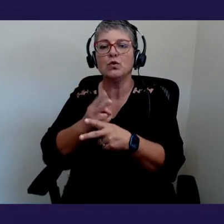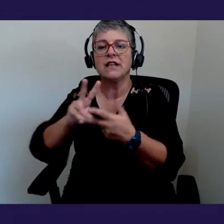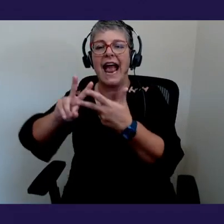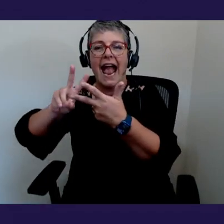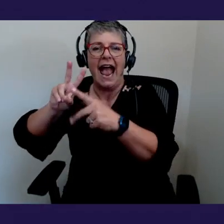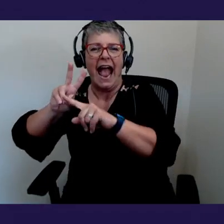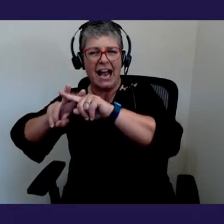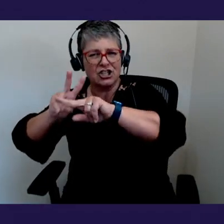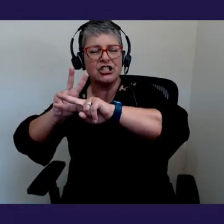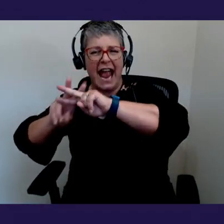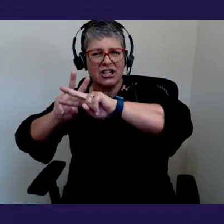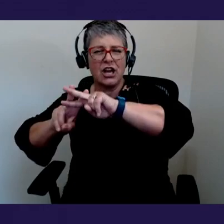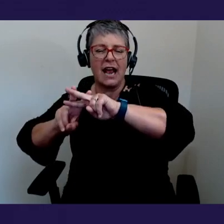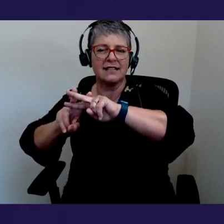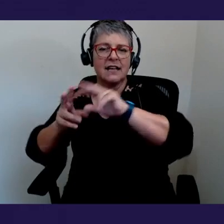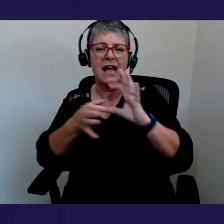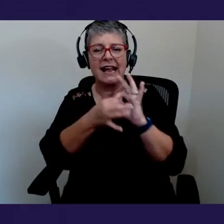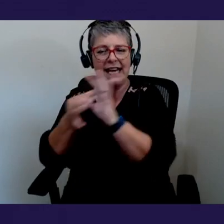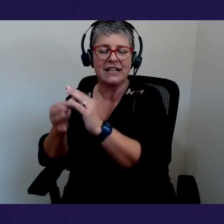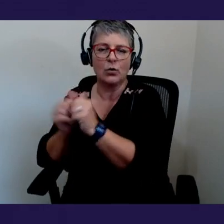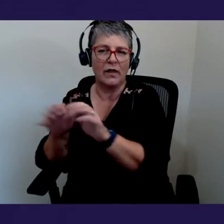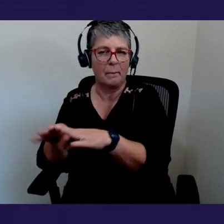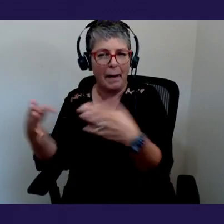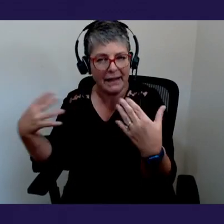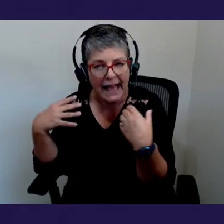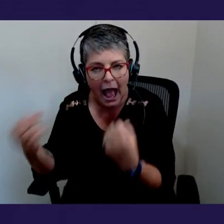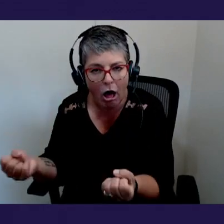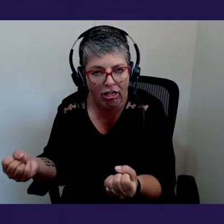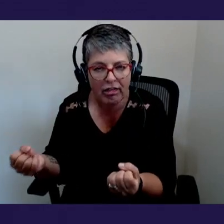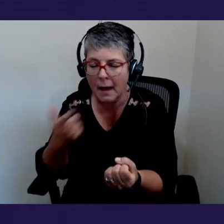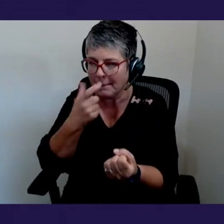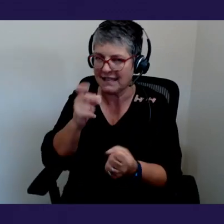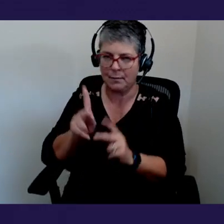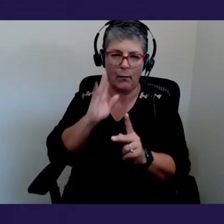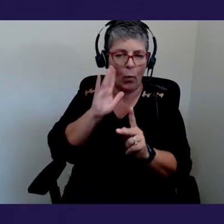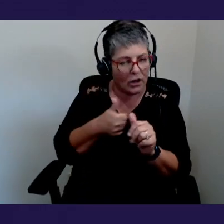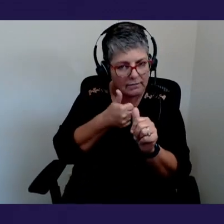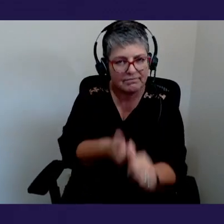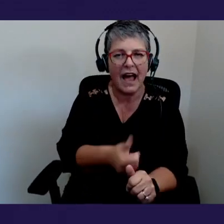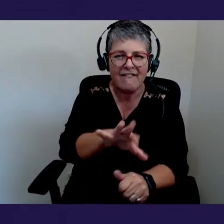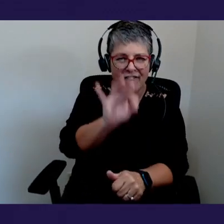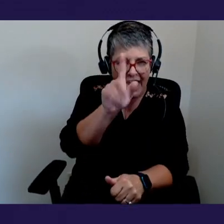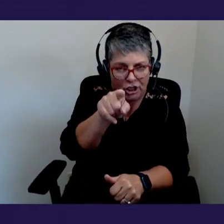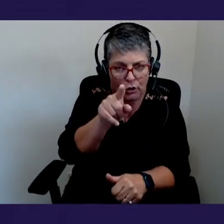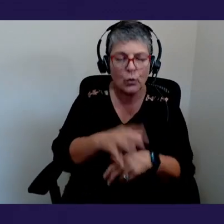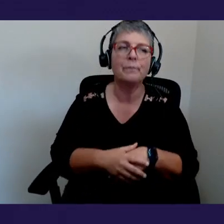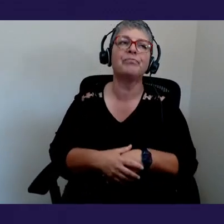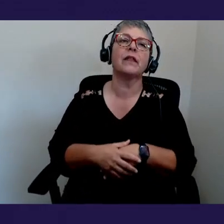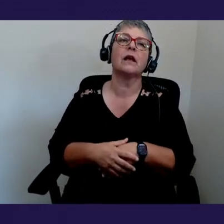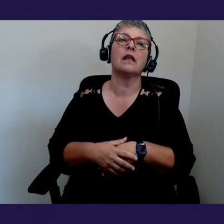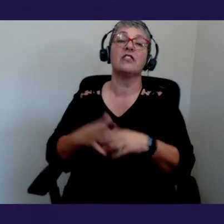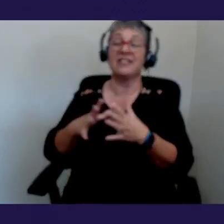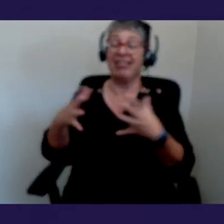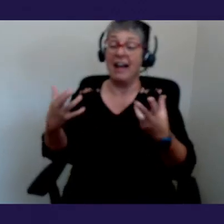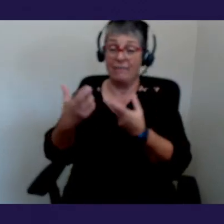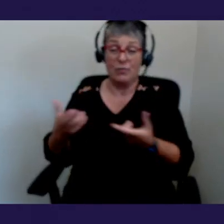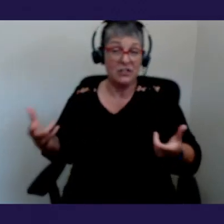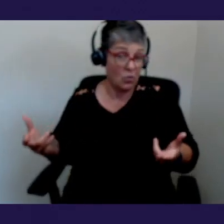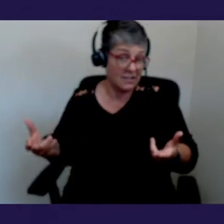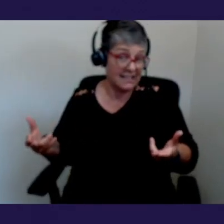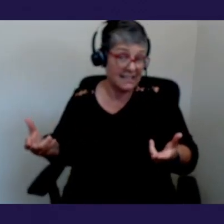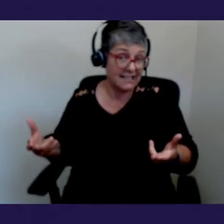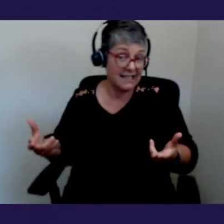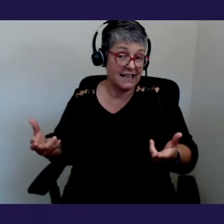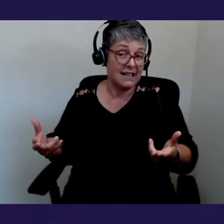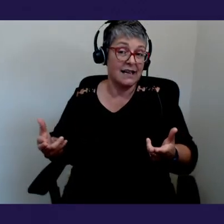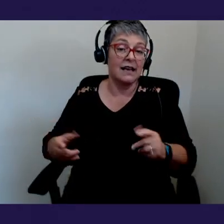you. There's a lot of things that you need to do. There are resources that are out there. A lot of them are actually resources created for